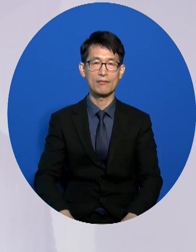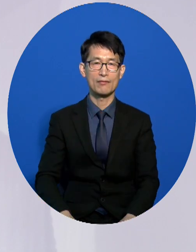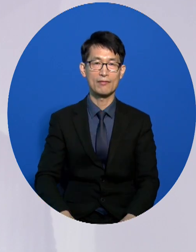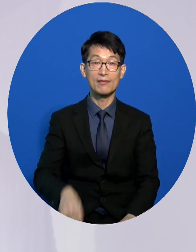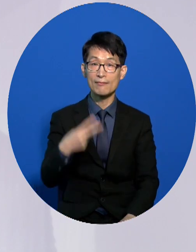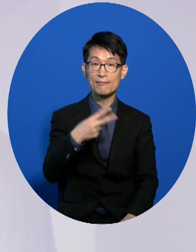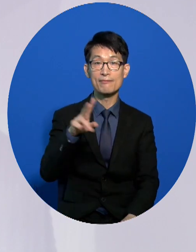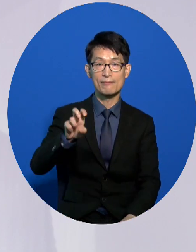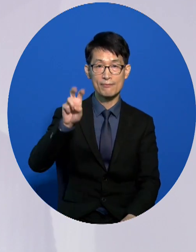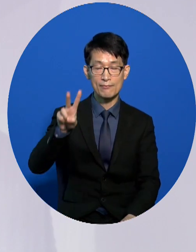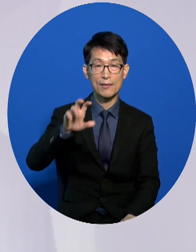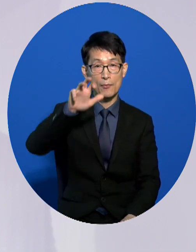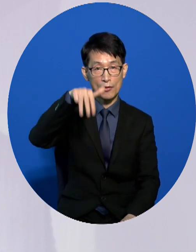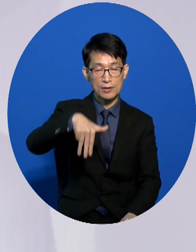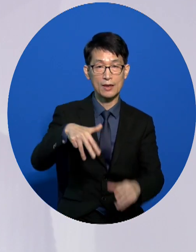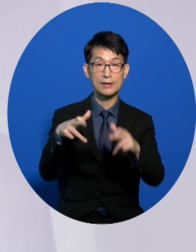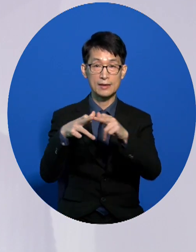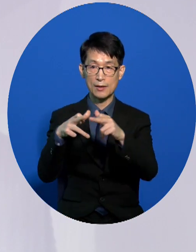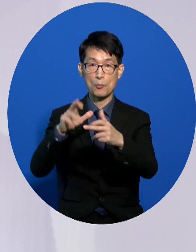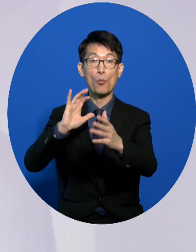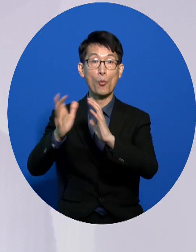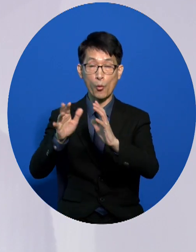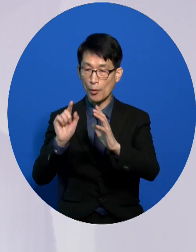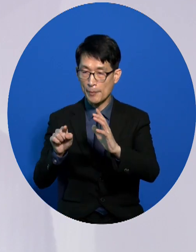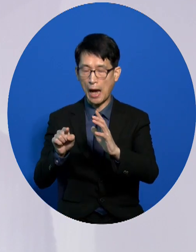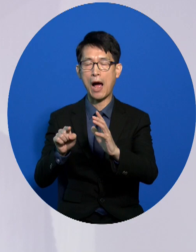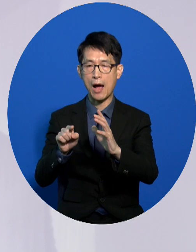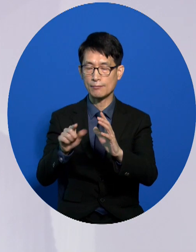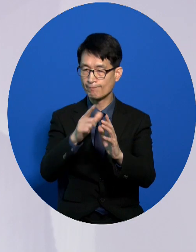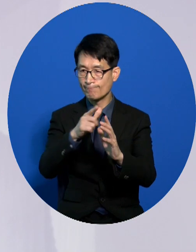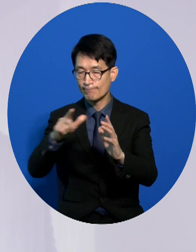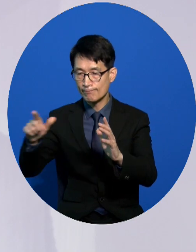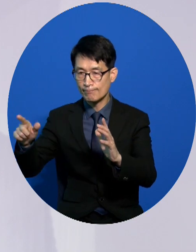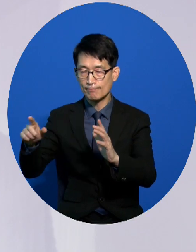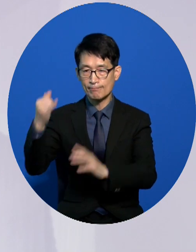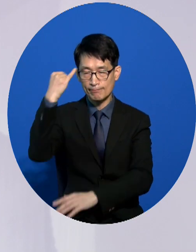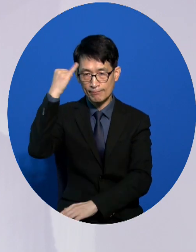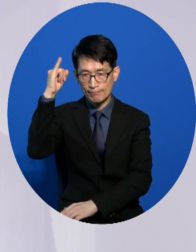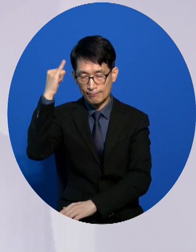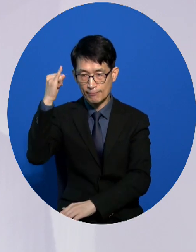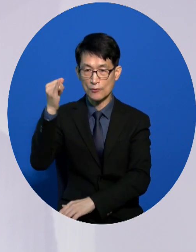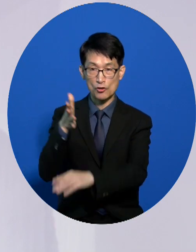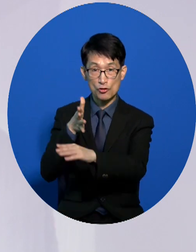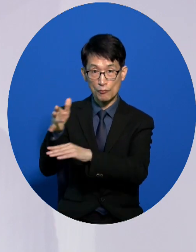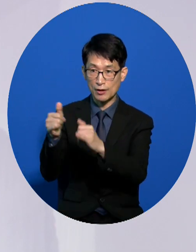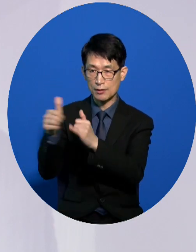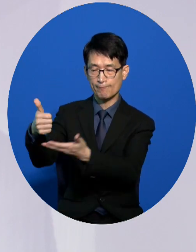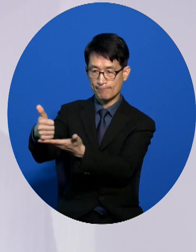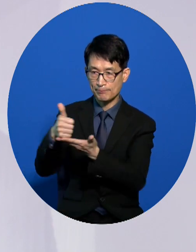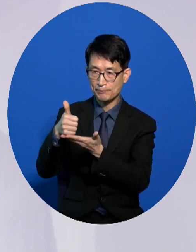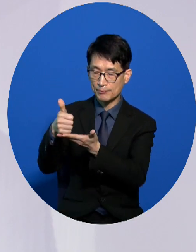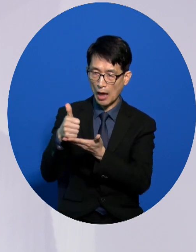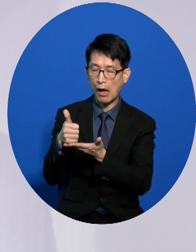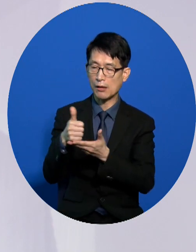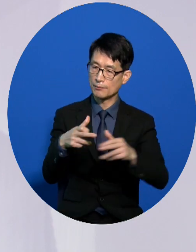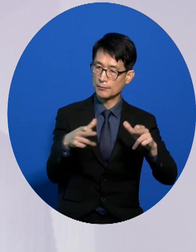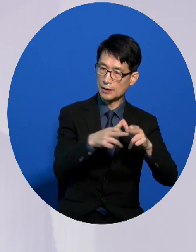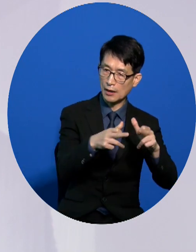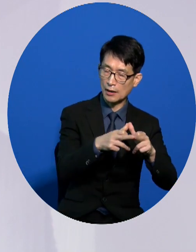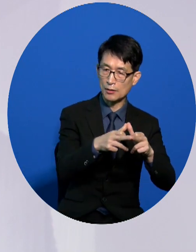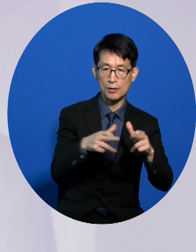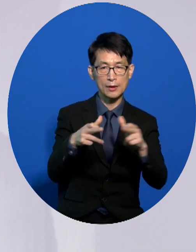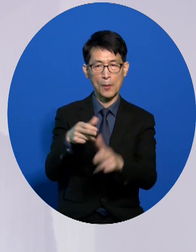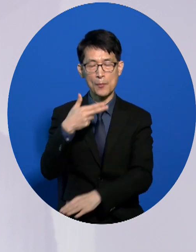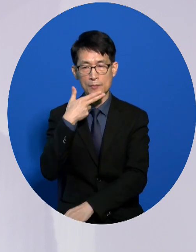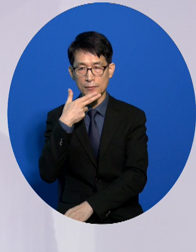true substantial changes in terms of the perceptions towards persons with disabilities among the rest of the population. So